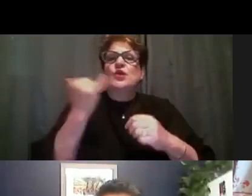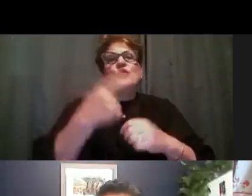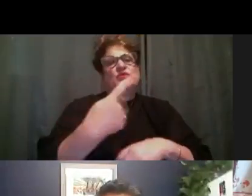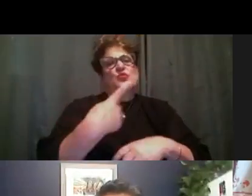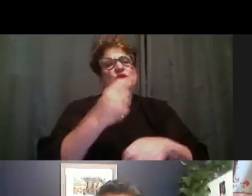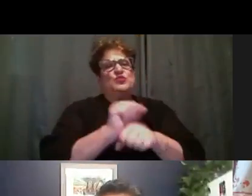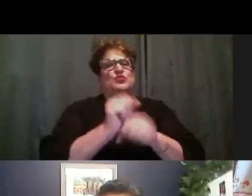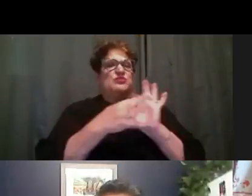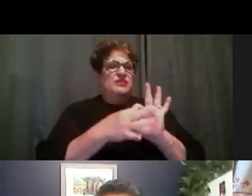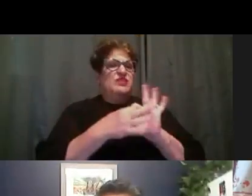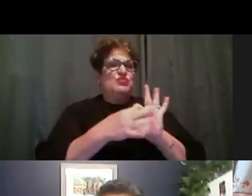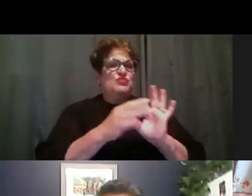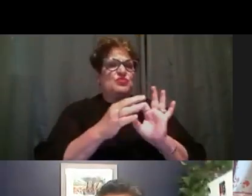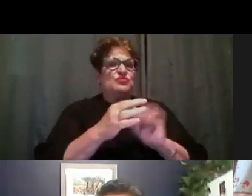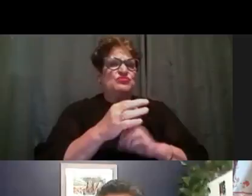co-workers.